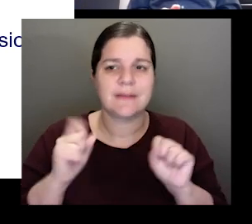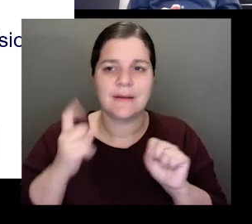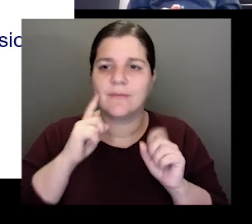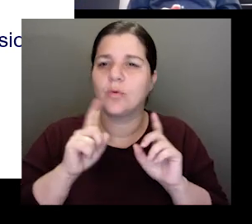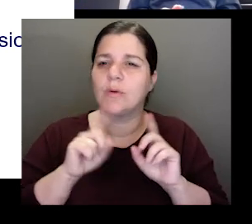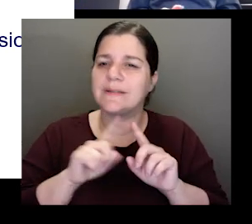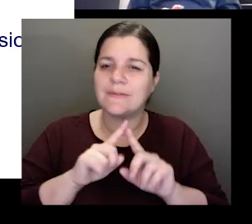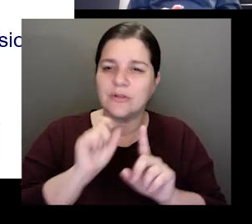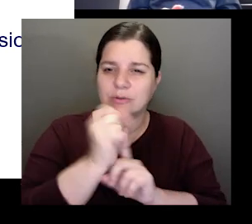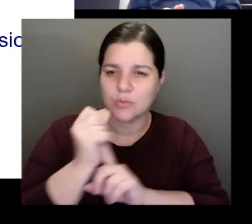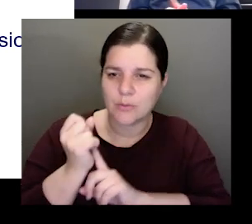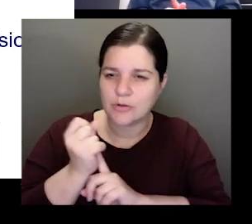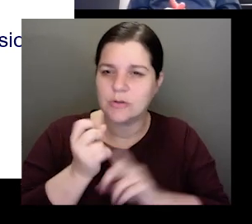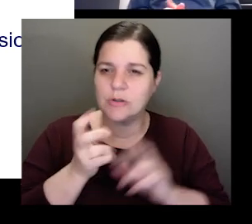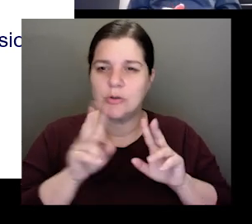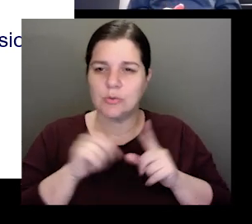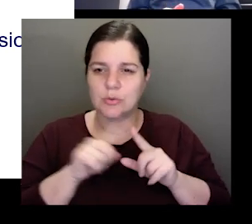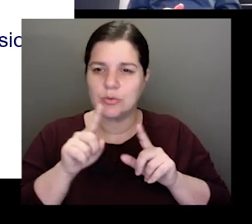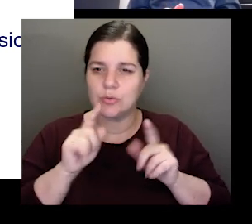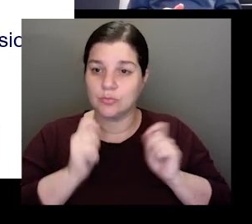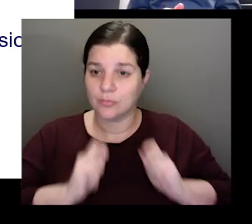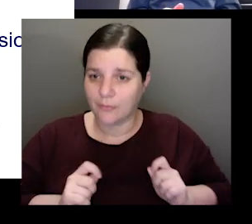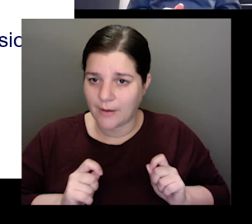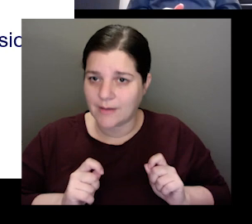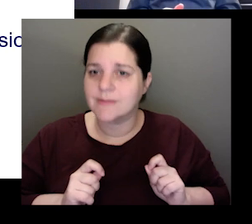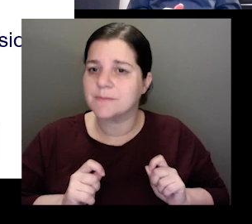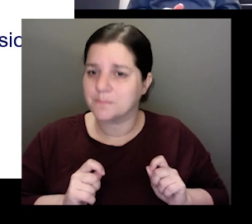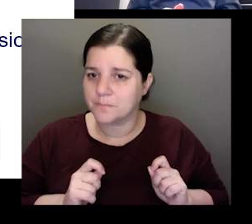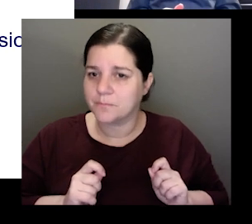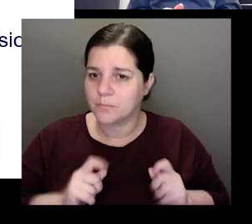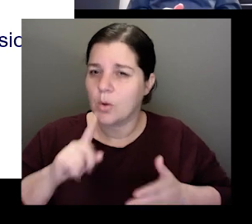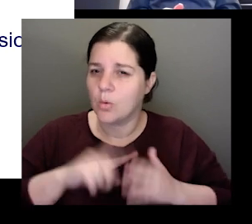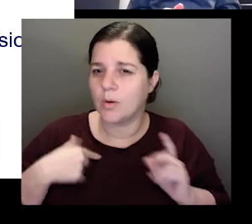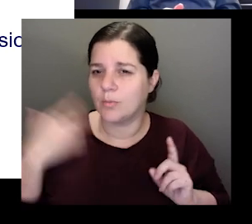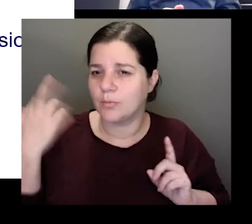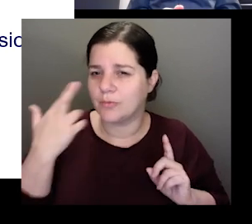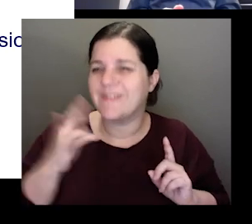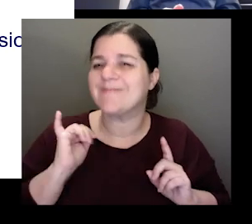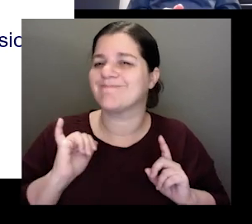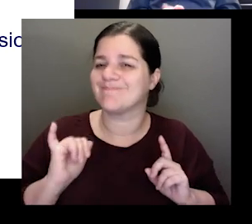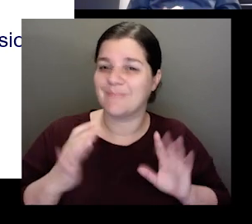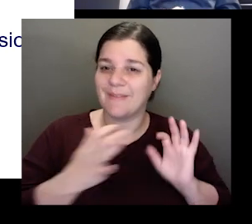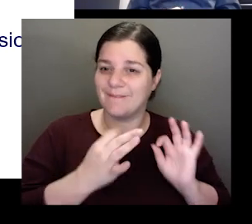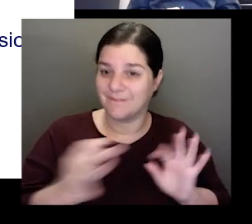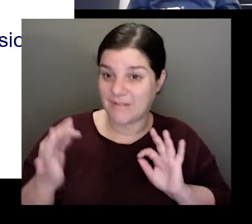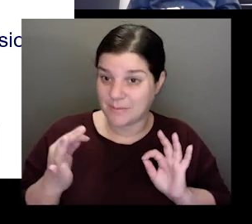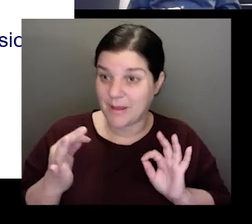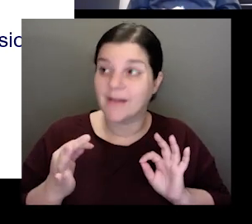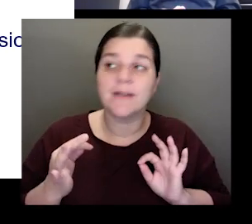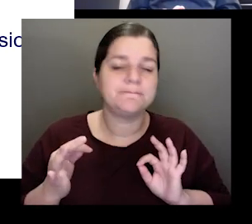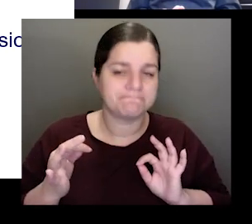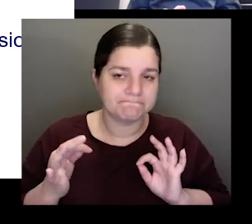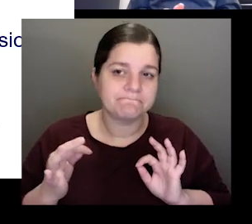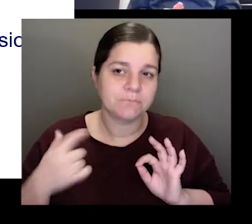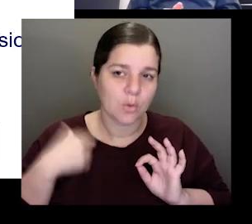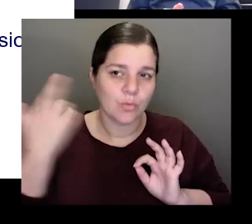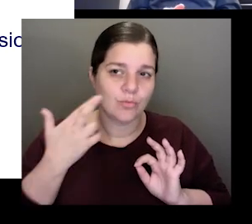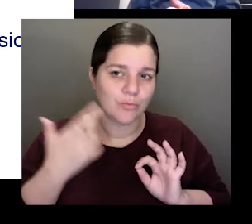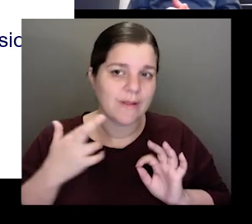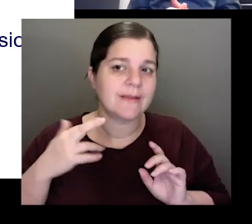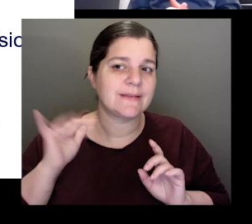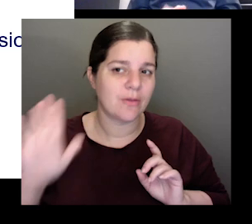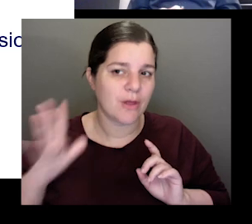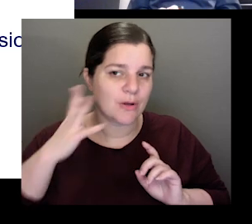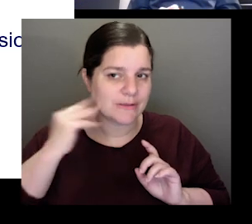cases, to make any revisions that we determined were necessary based on the experience